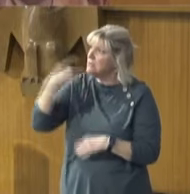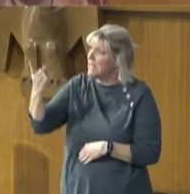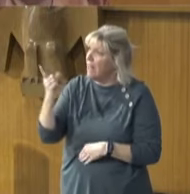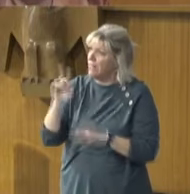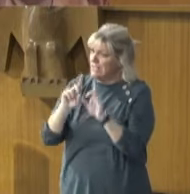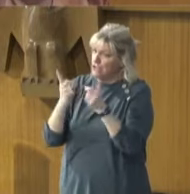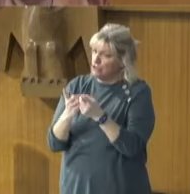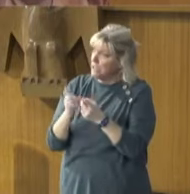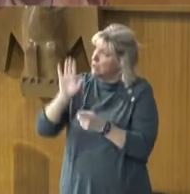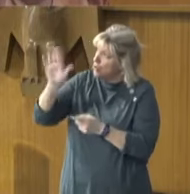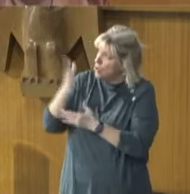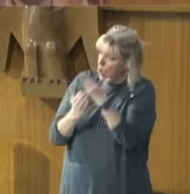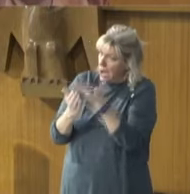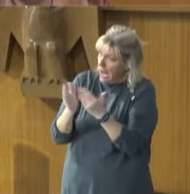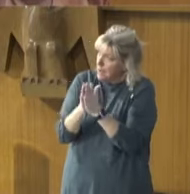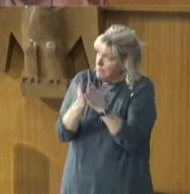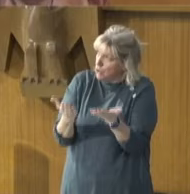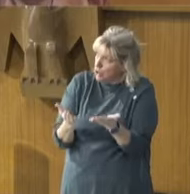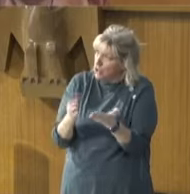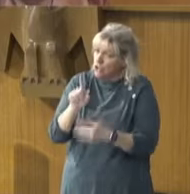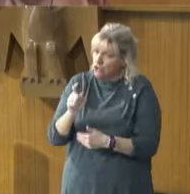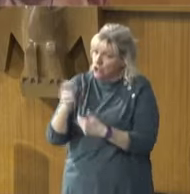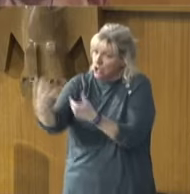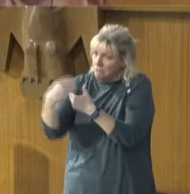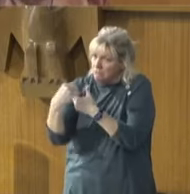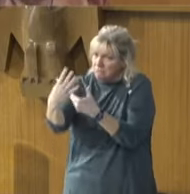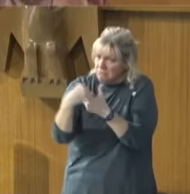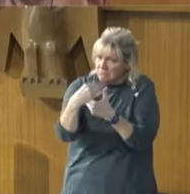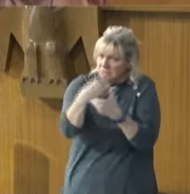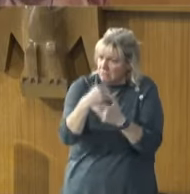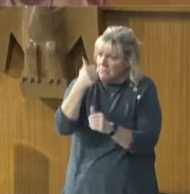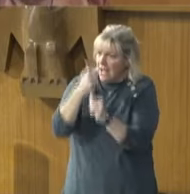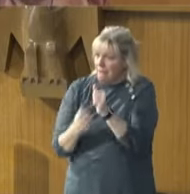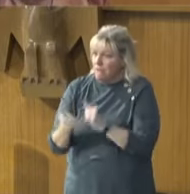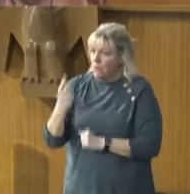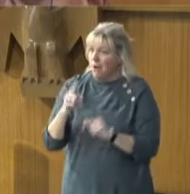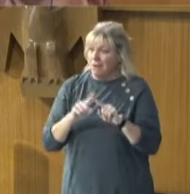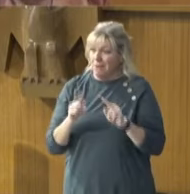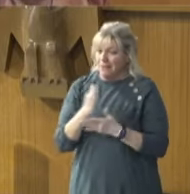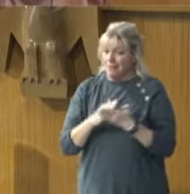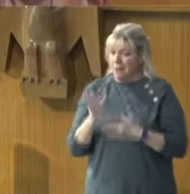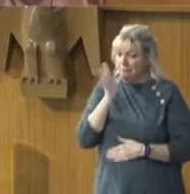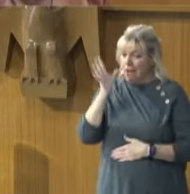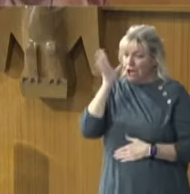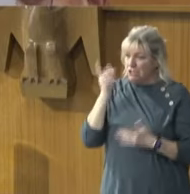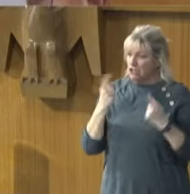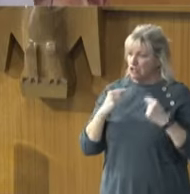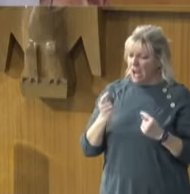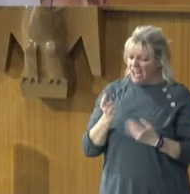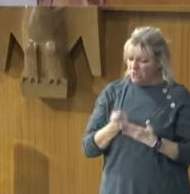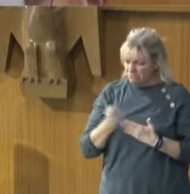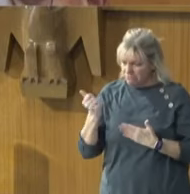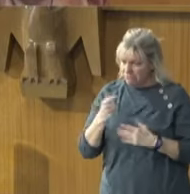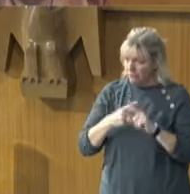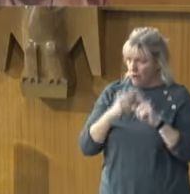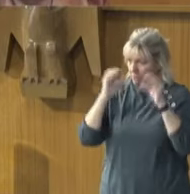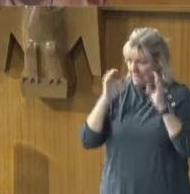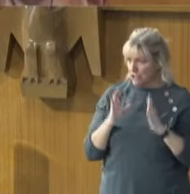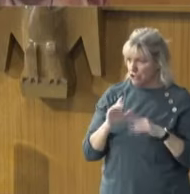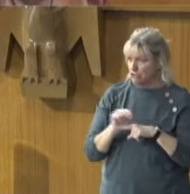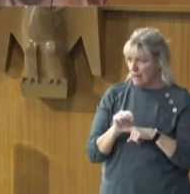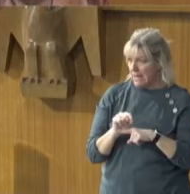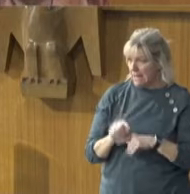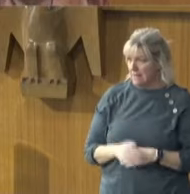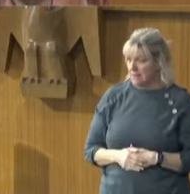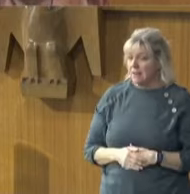their handbook on gender inclusivity when disgruntled parents were trying to remove it from teacher training. Later, an